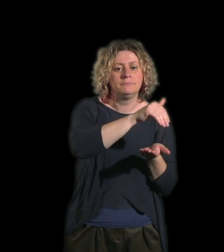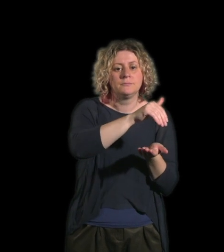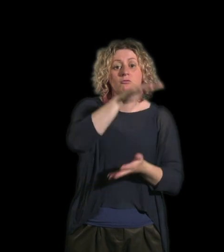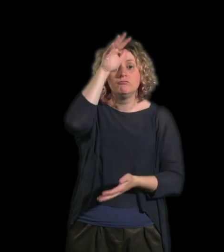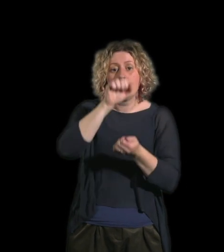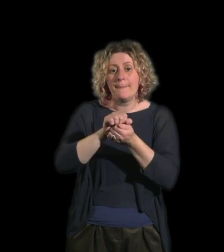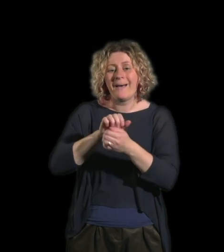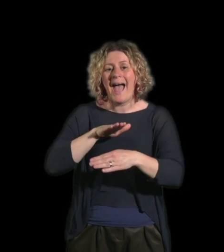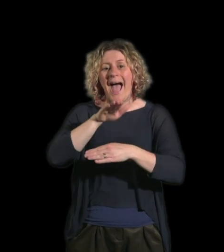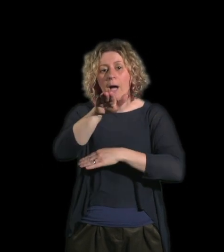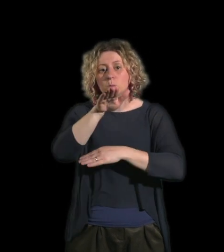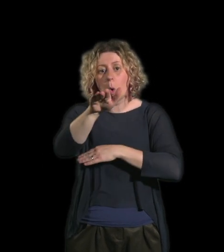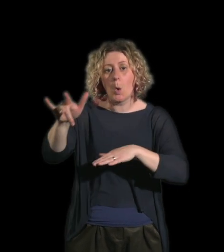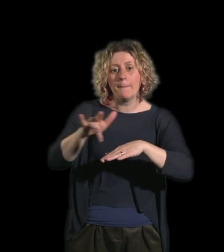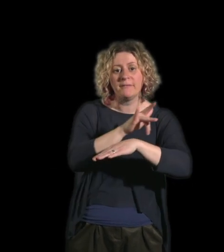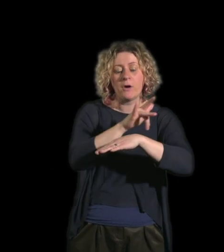Thank